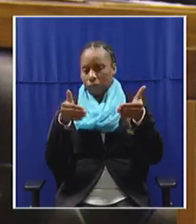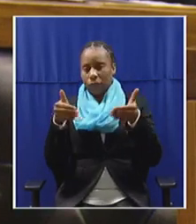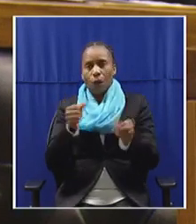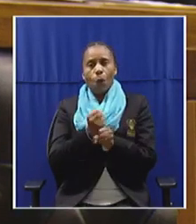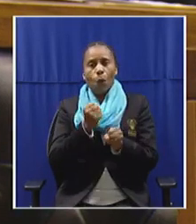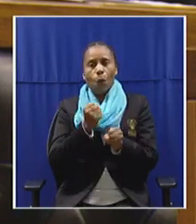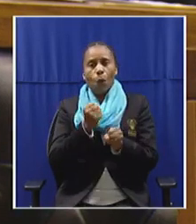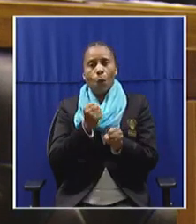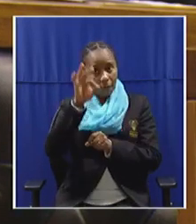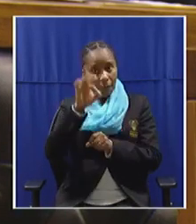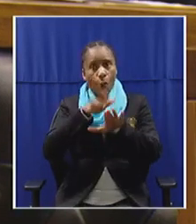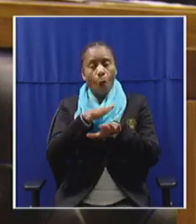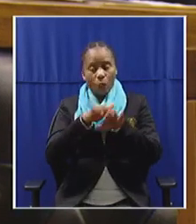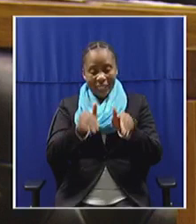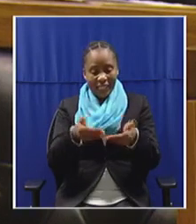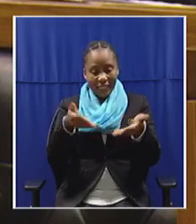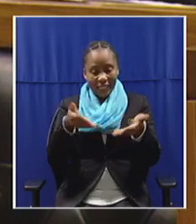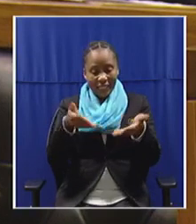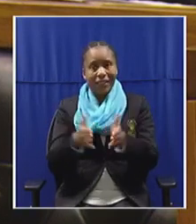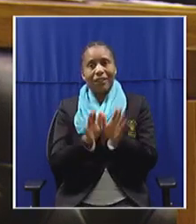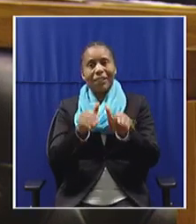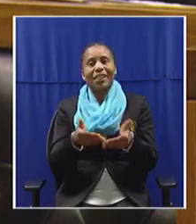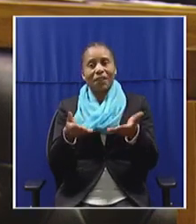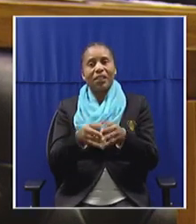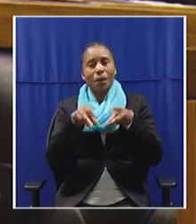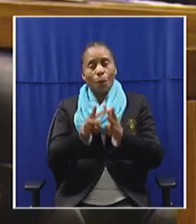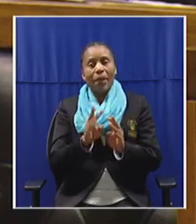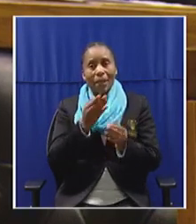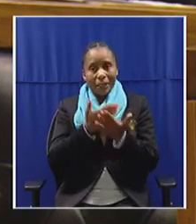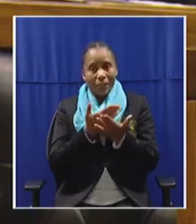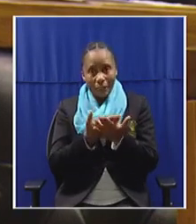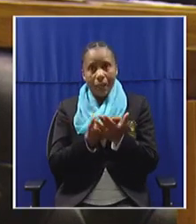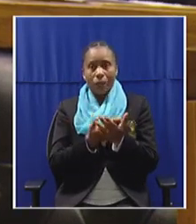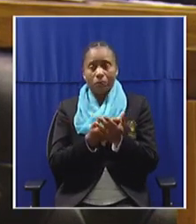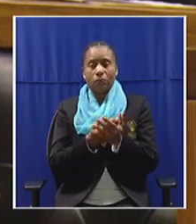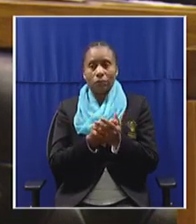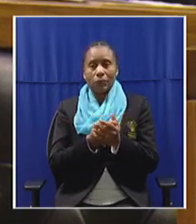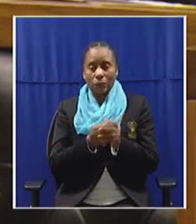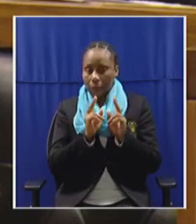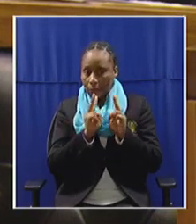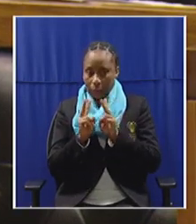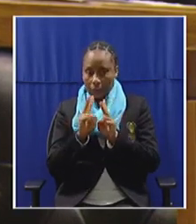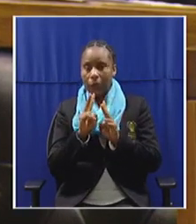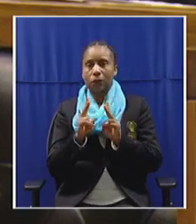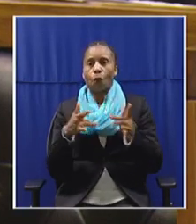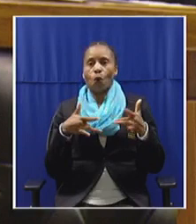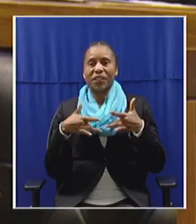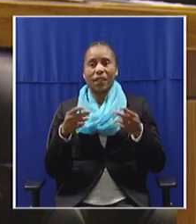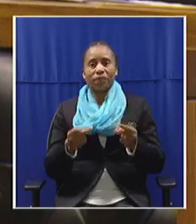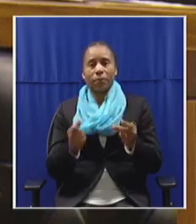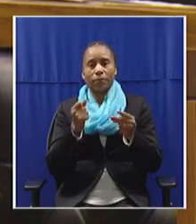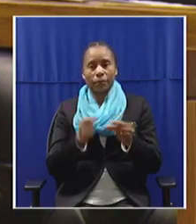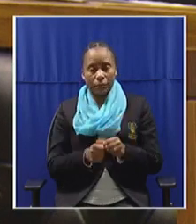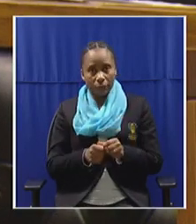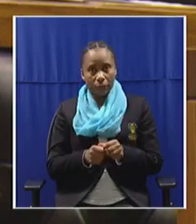delivery of services in a manner that responds promptly to community concerns. In the main,